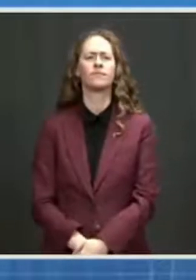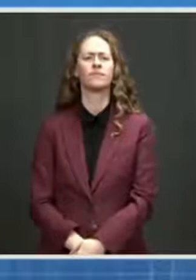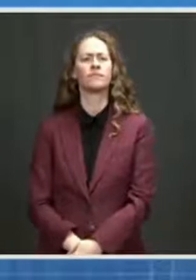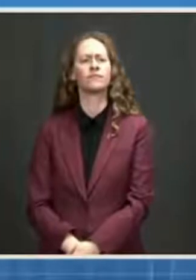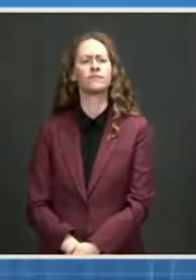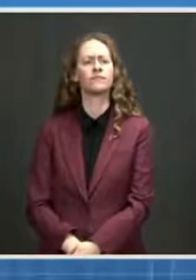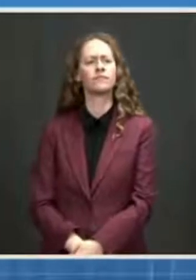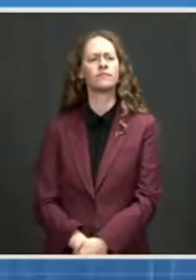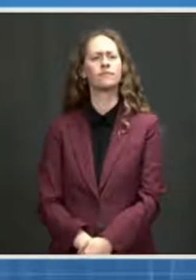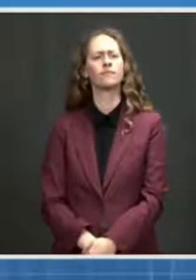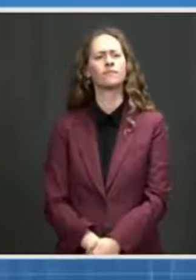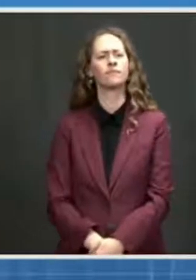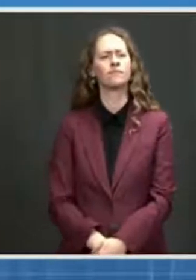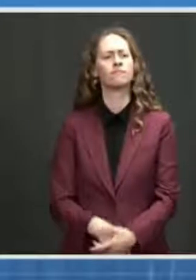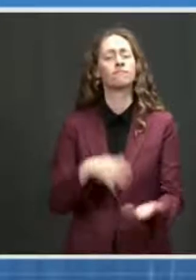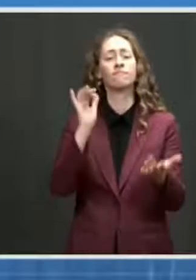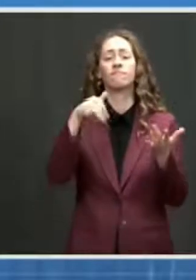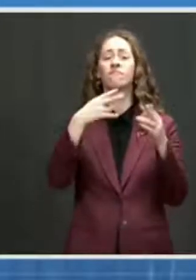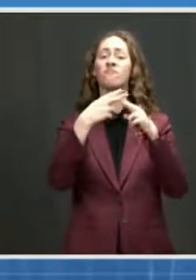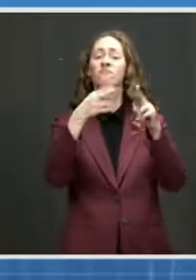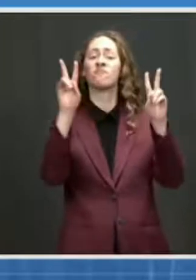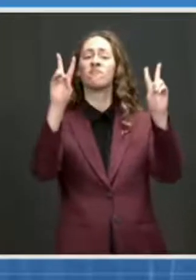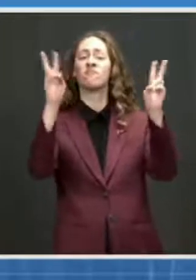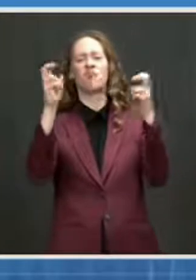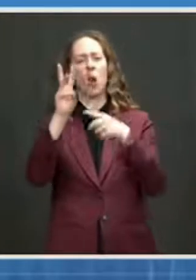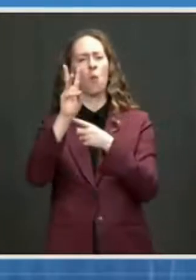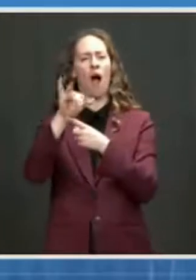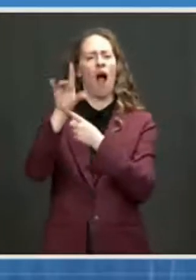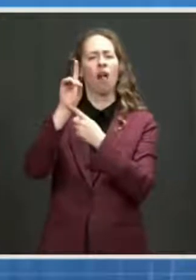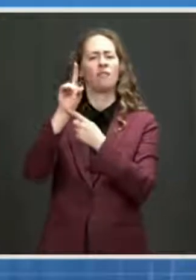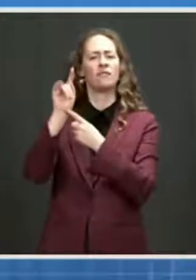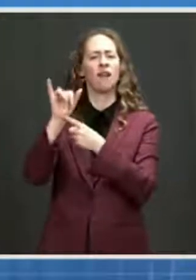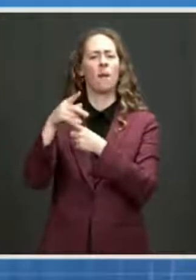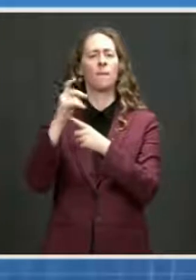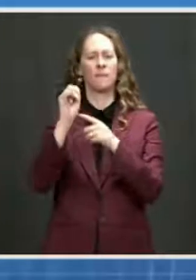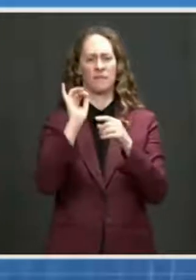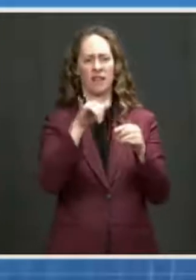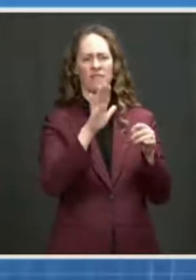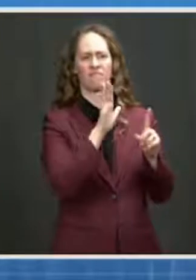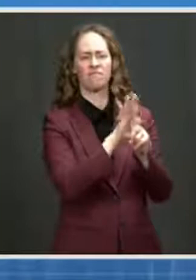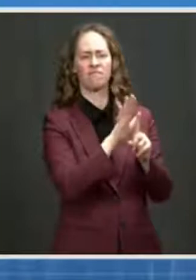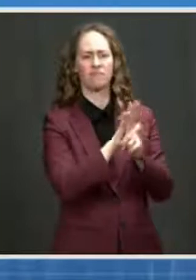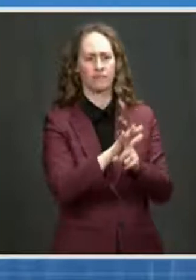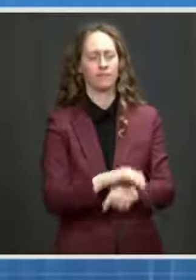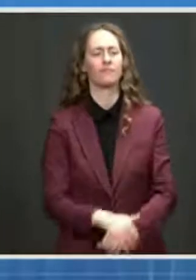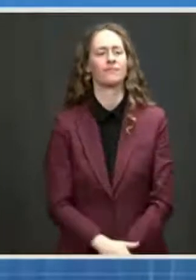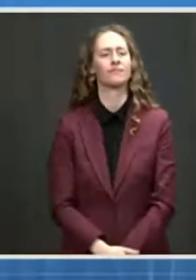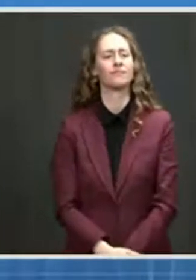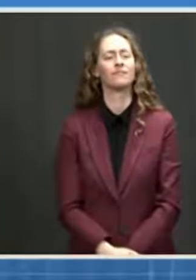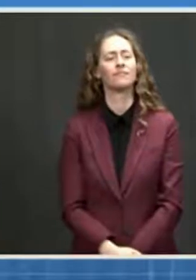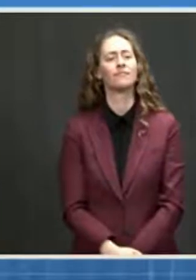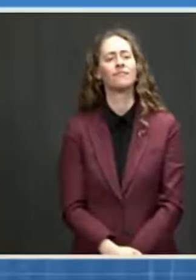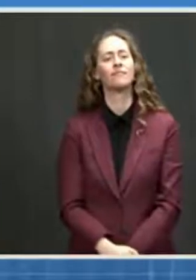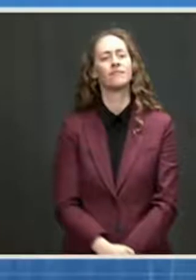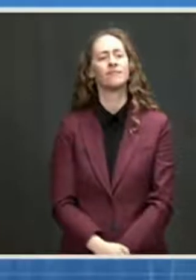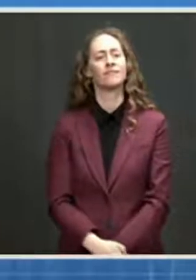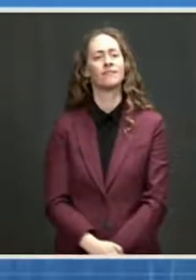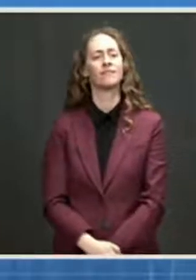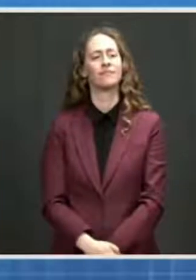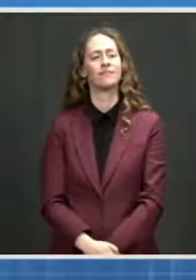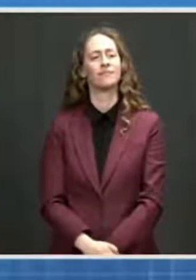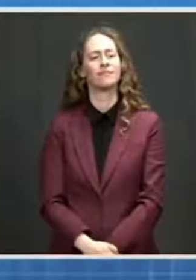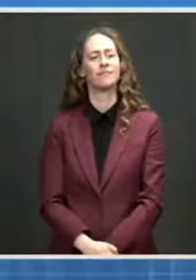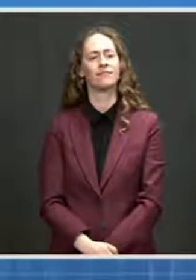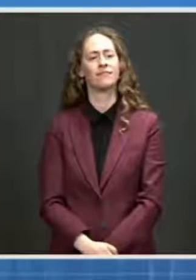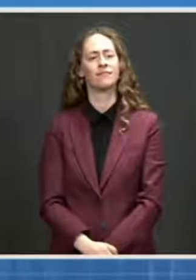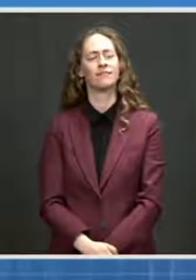variant. It may be associated with an increased disease severity, such as hospitalization risk